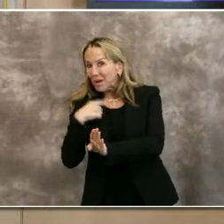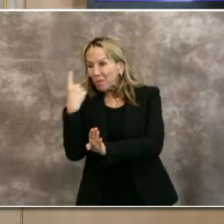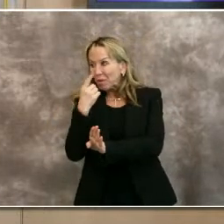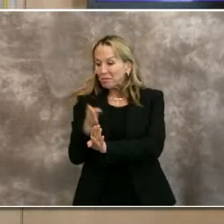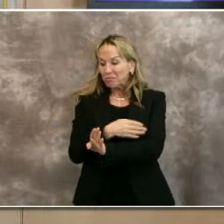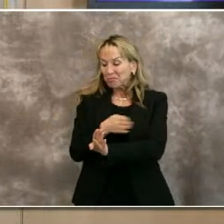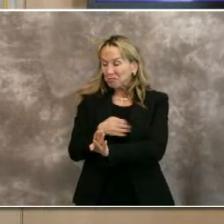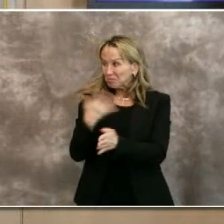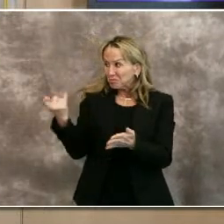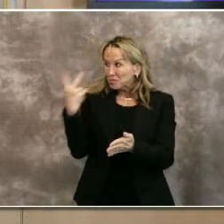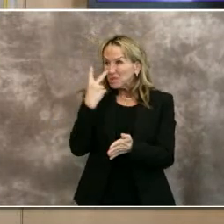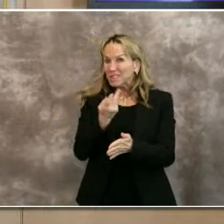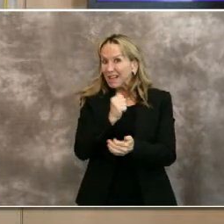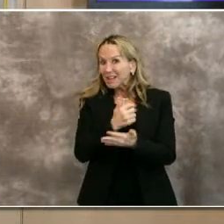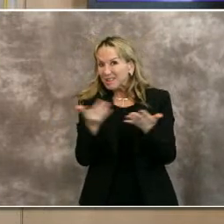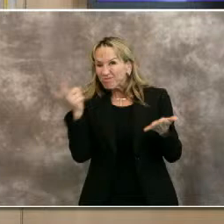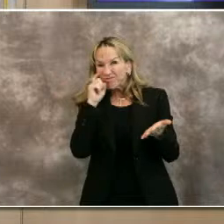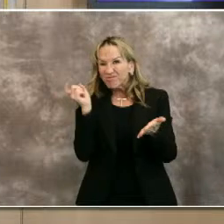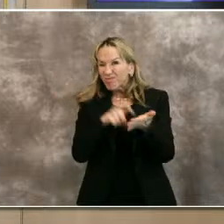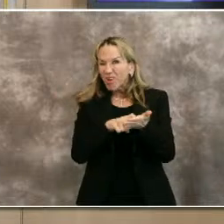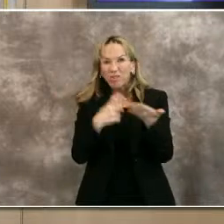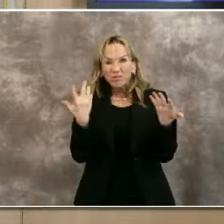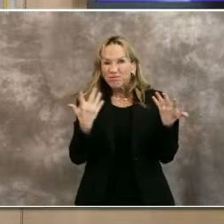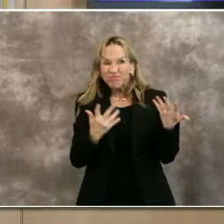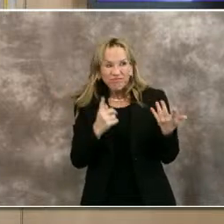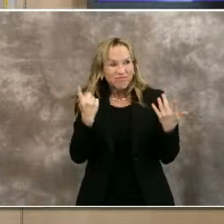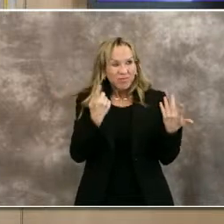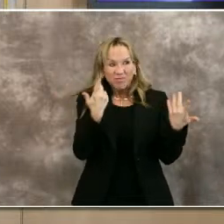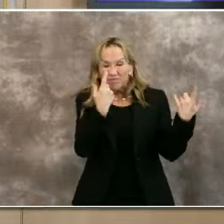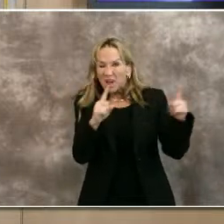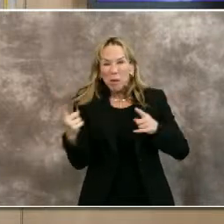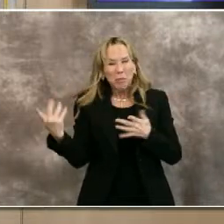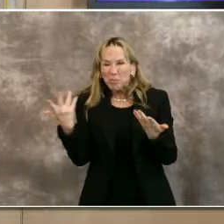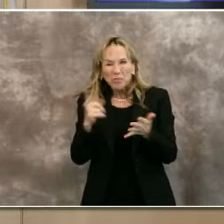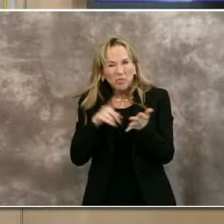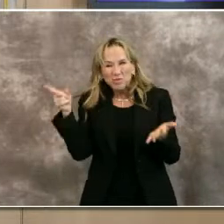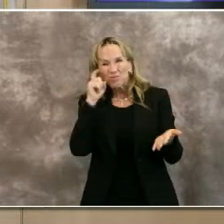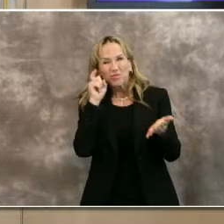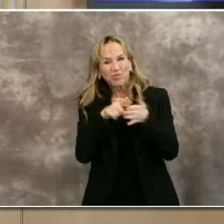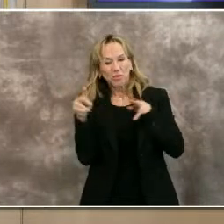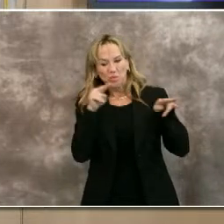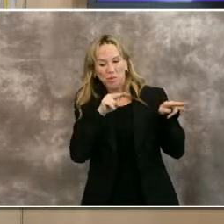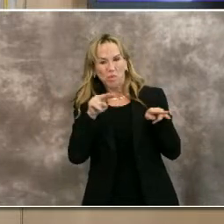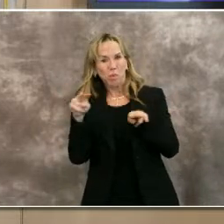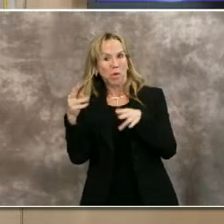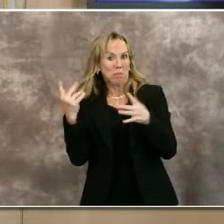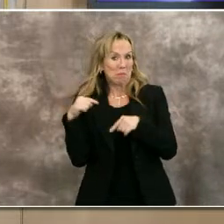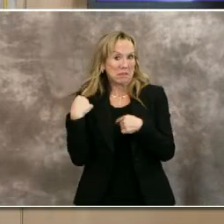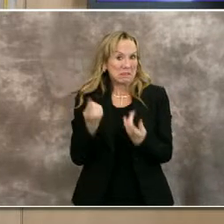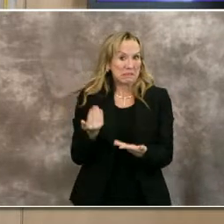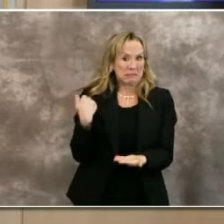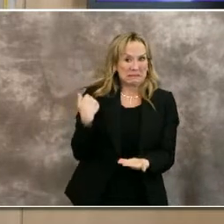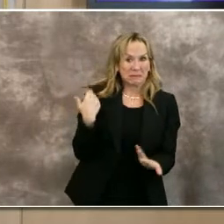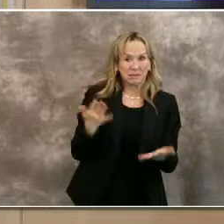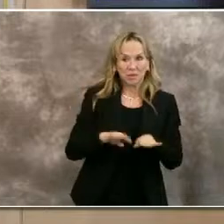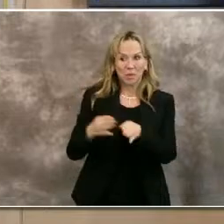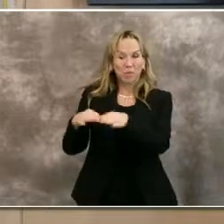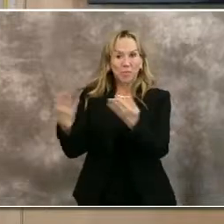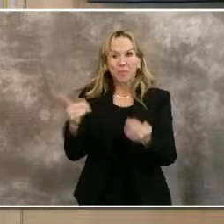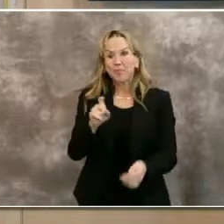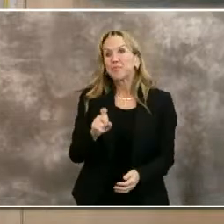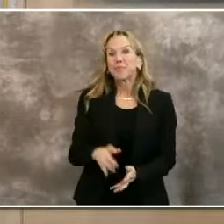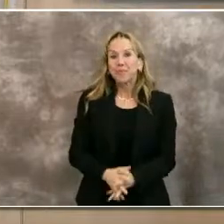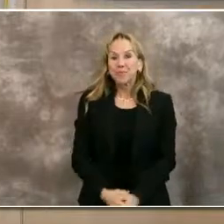has stood out to you or any other noteworthy observations that you've made since then. Okay, Dr. Wooten.